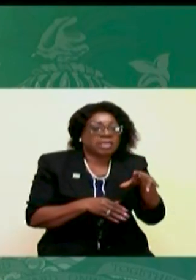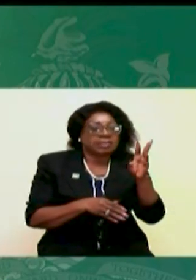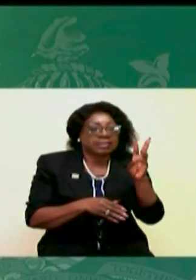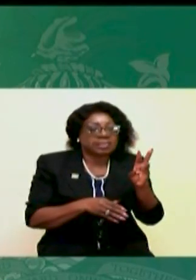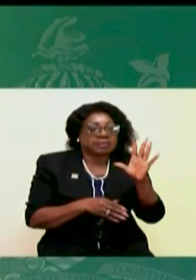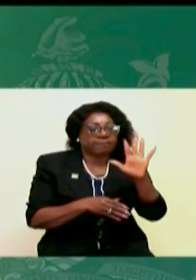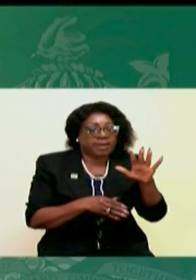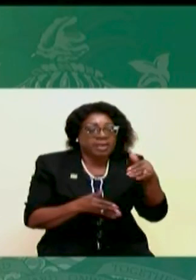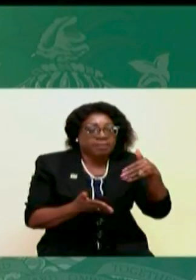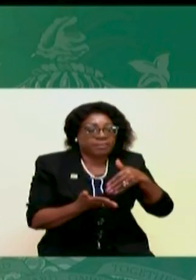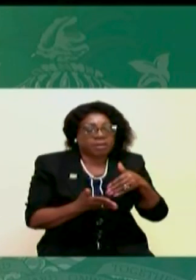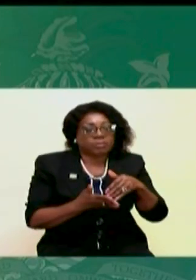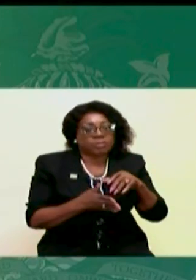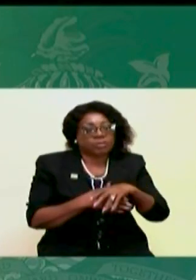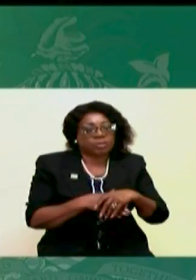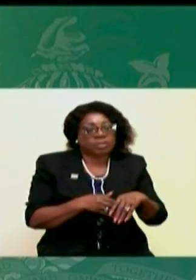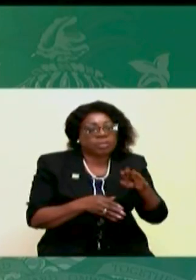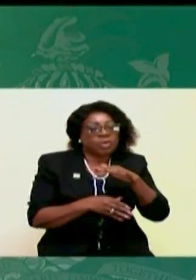$365,000 to